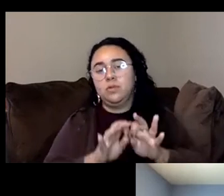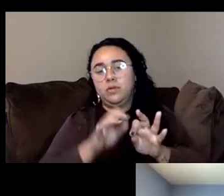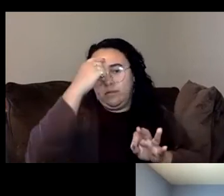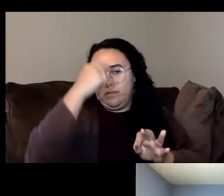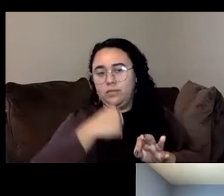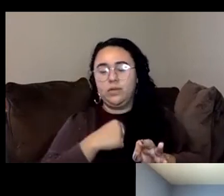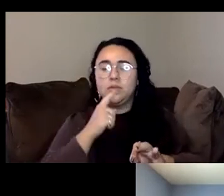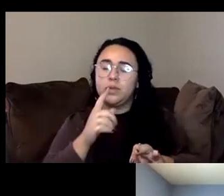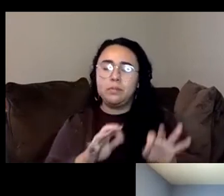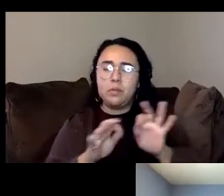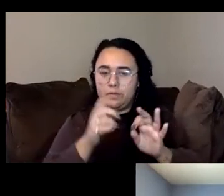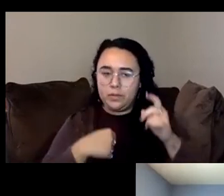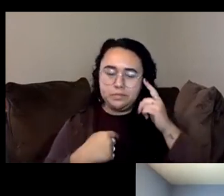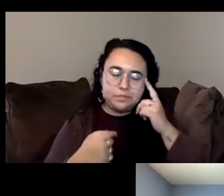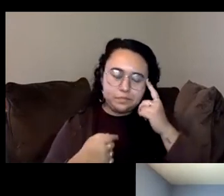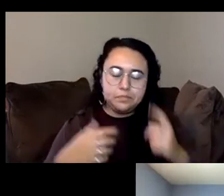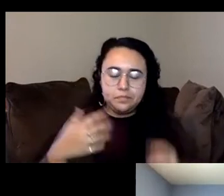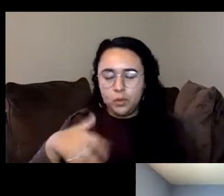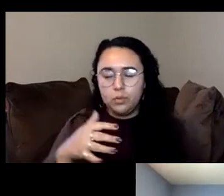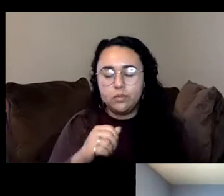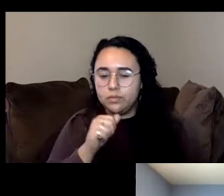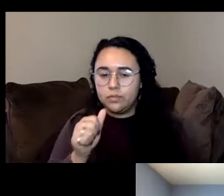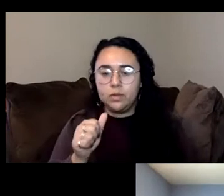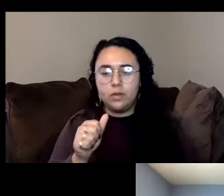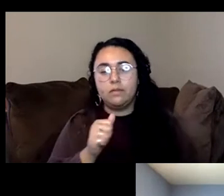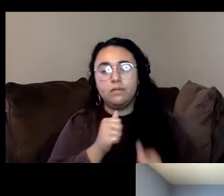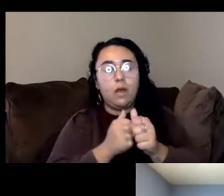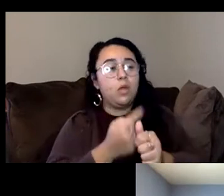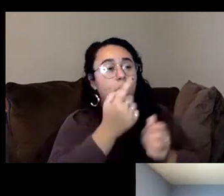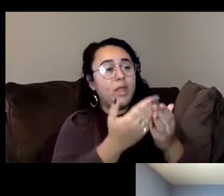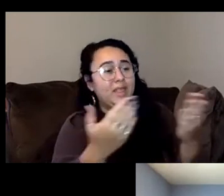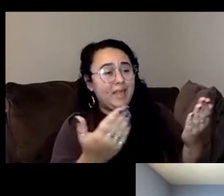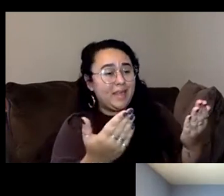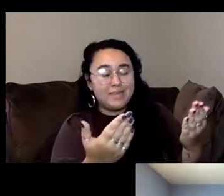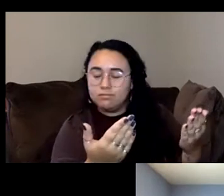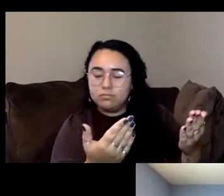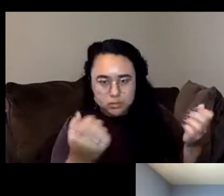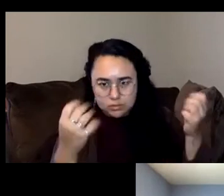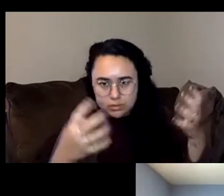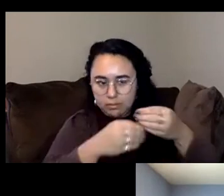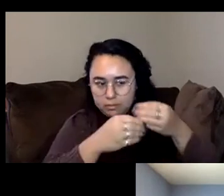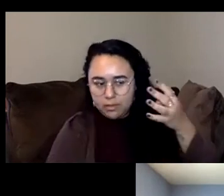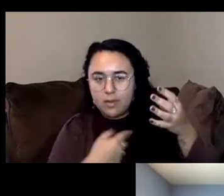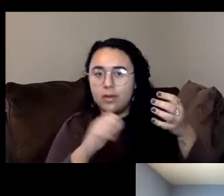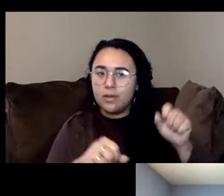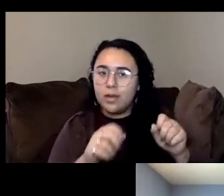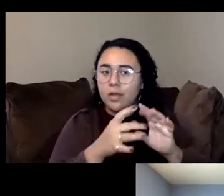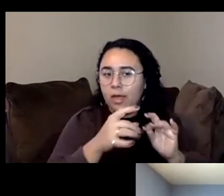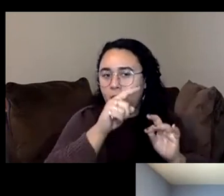really meaningful. So I did not stay with the guidelines of one thing. There's so many, but those are a few. So thank you.